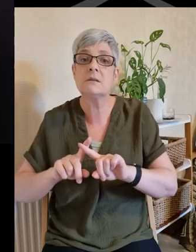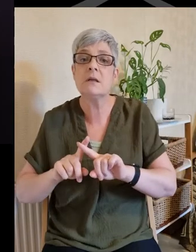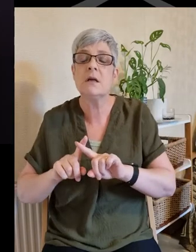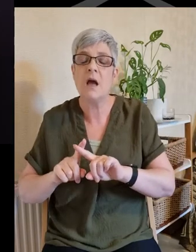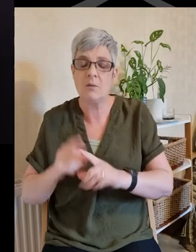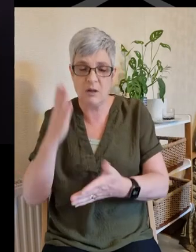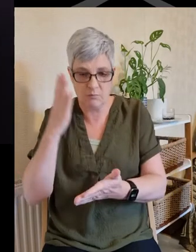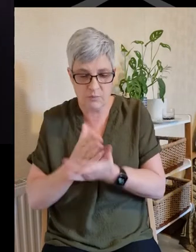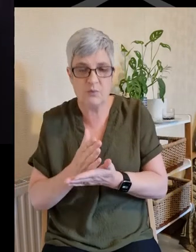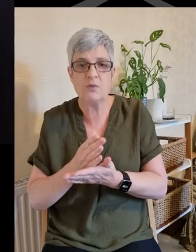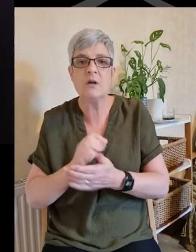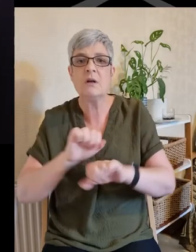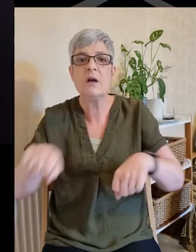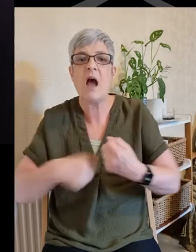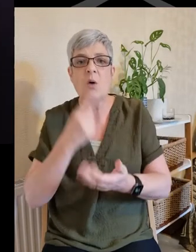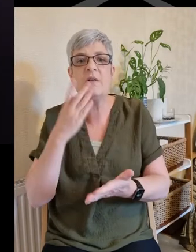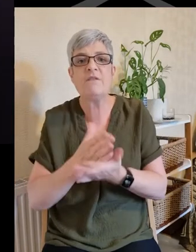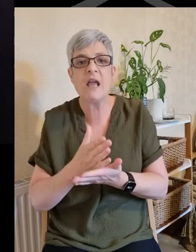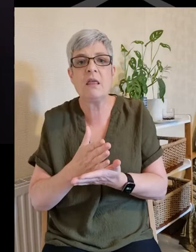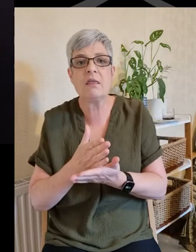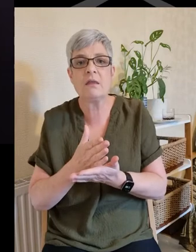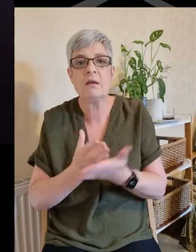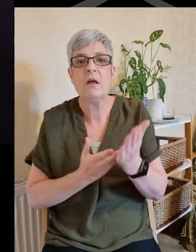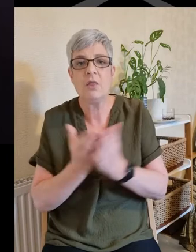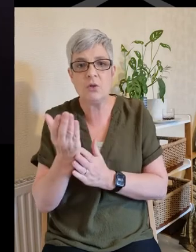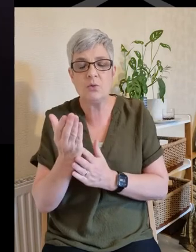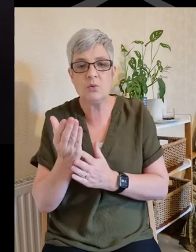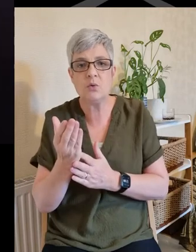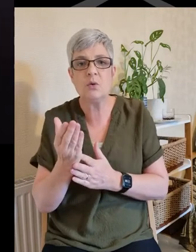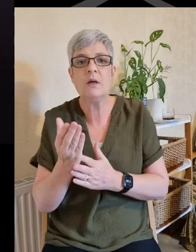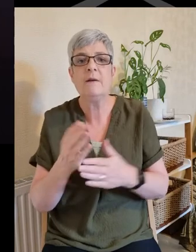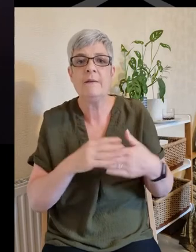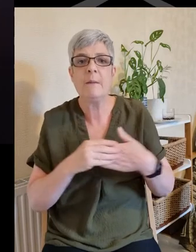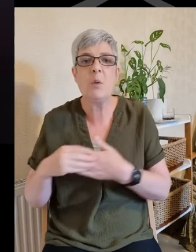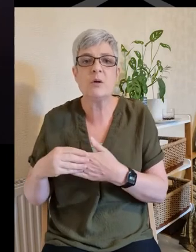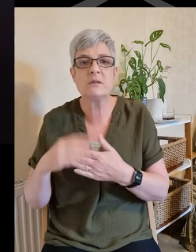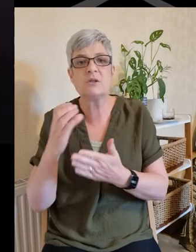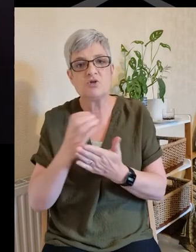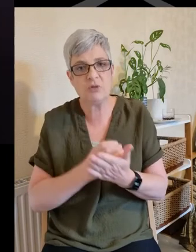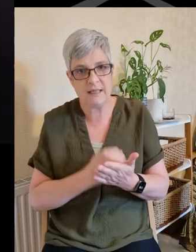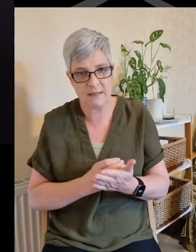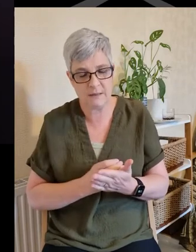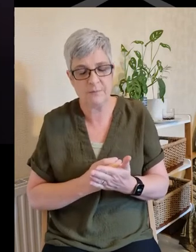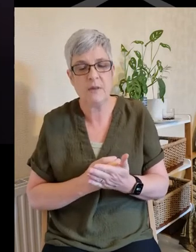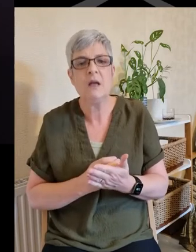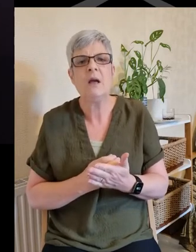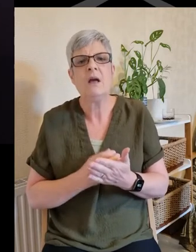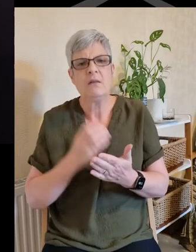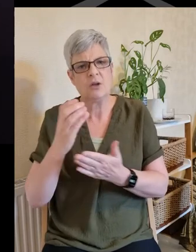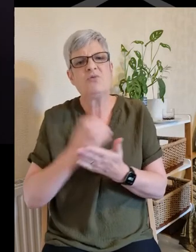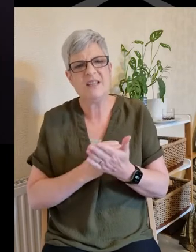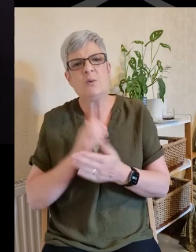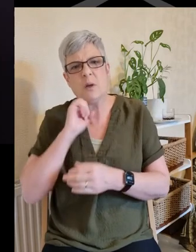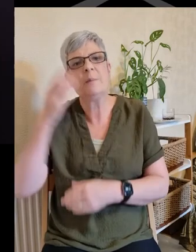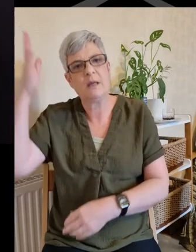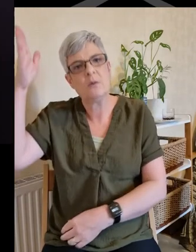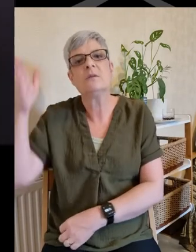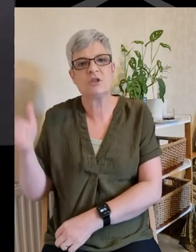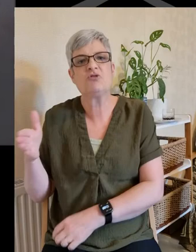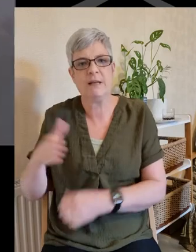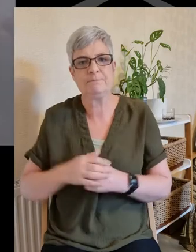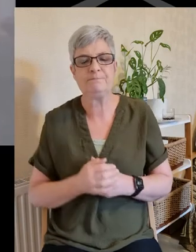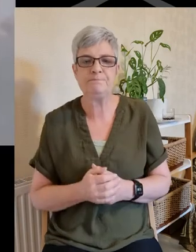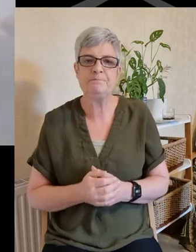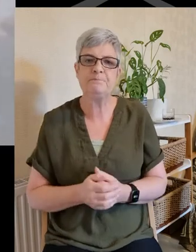affirm our faith in the words of the Apostles' Creed. And the form of the creed that we're using, the words for that, will be in the